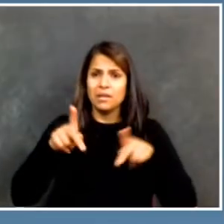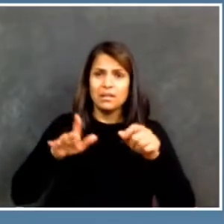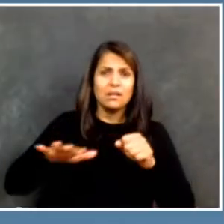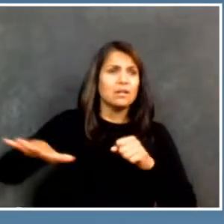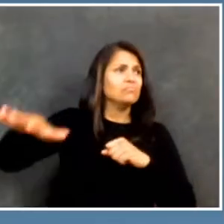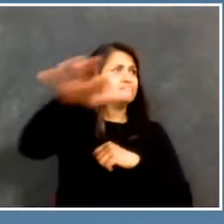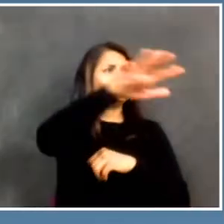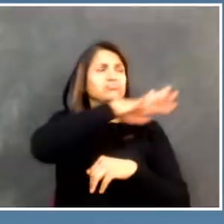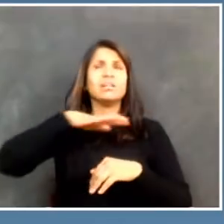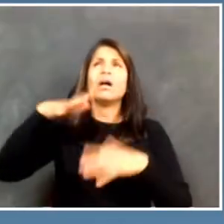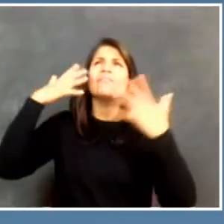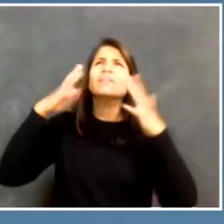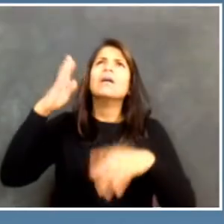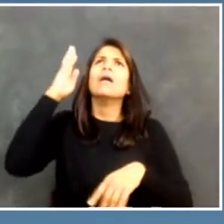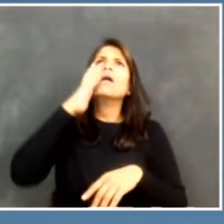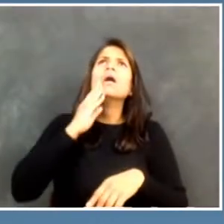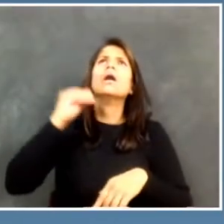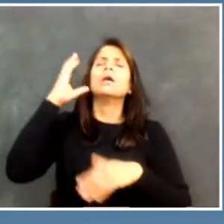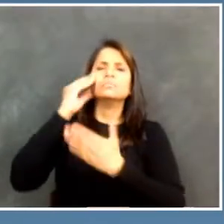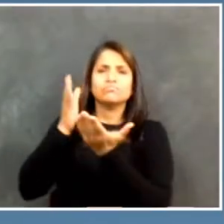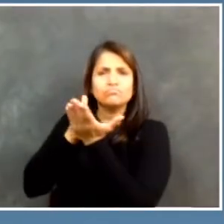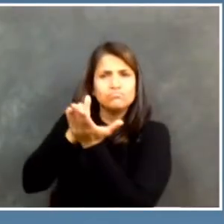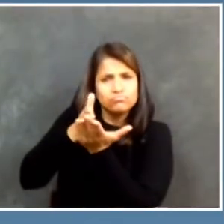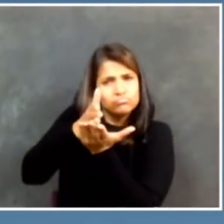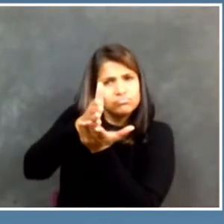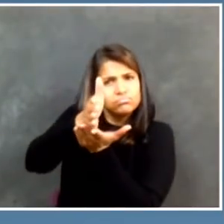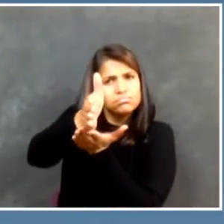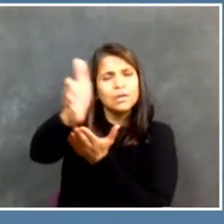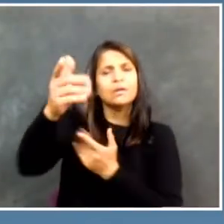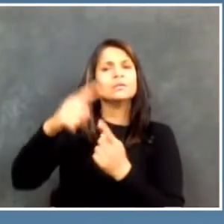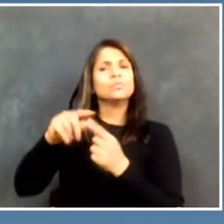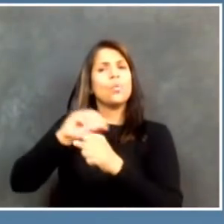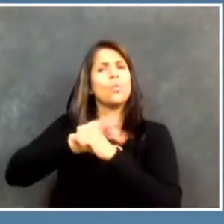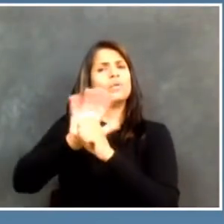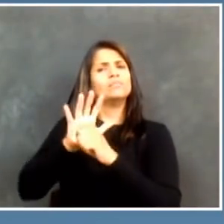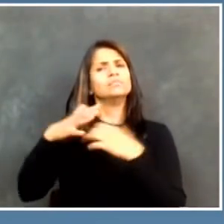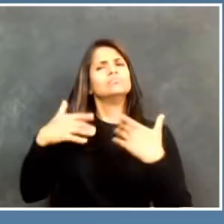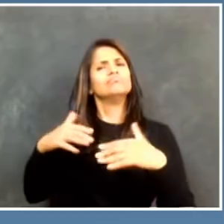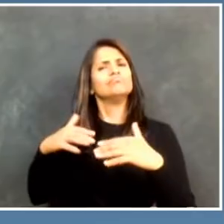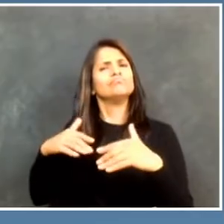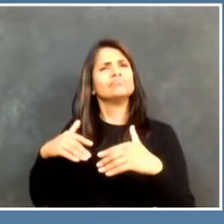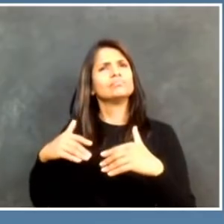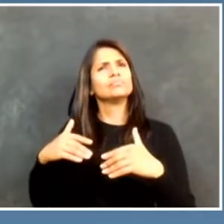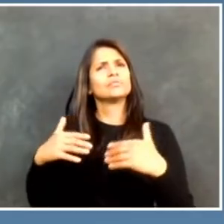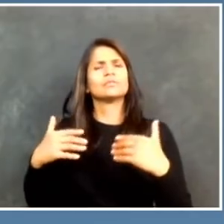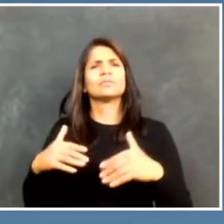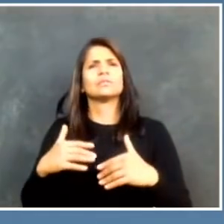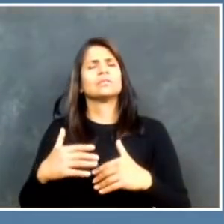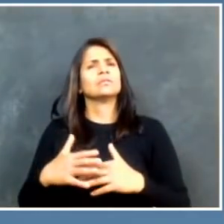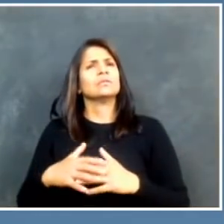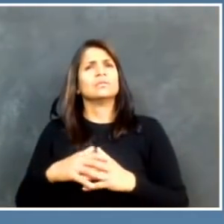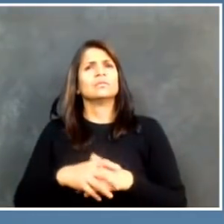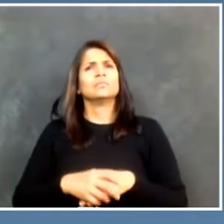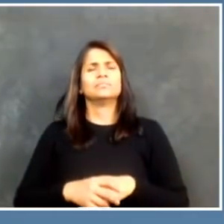of COVID and to remind ourselves of the mission that we have. And so to answer your question